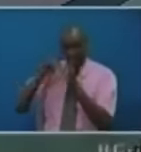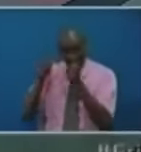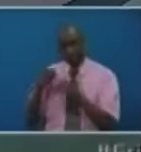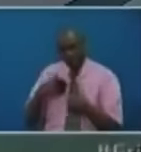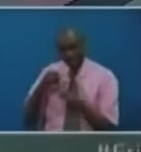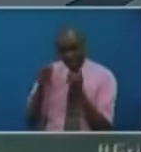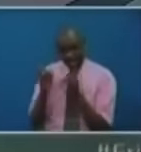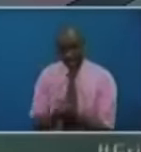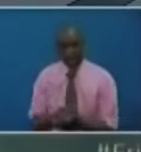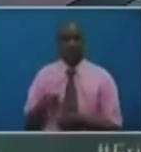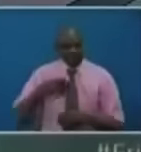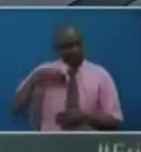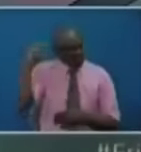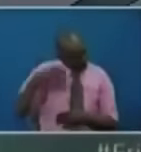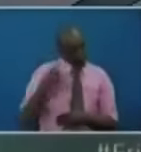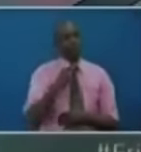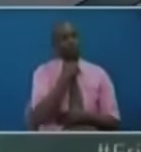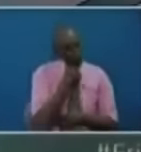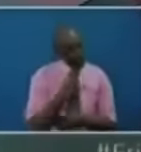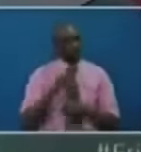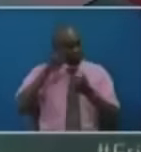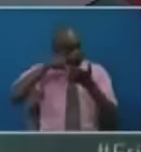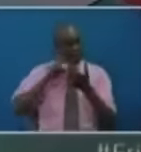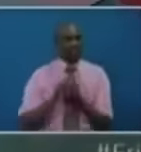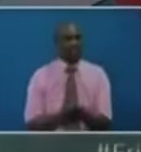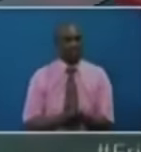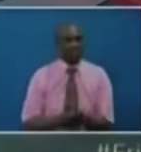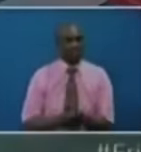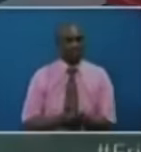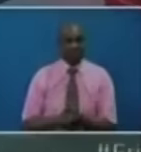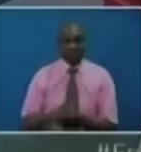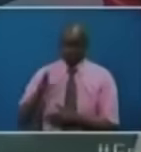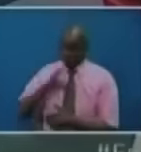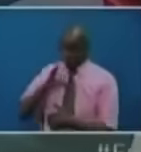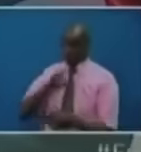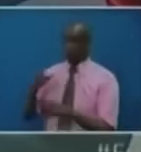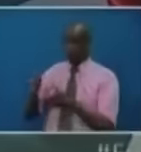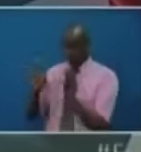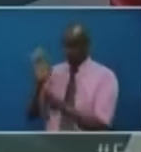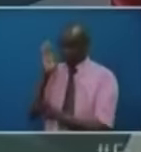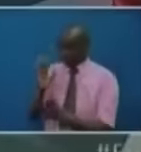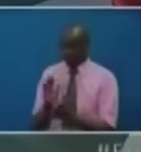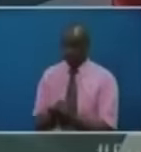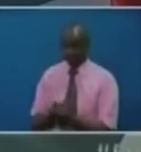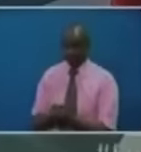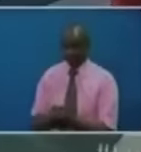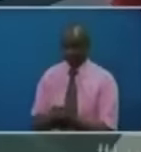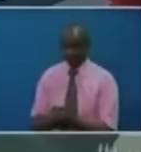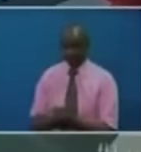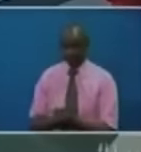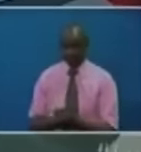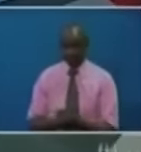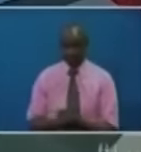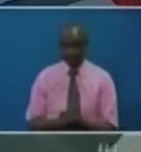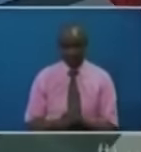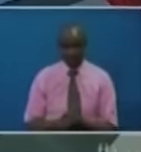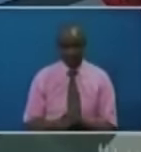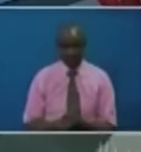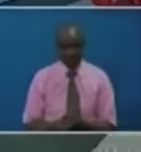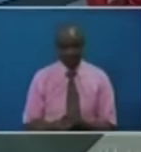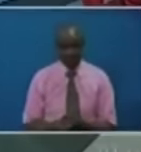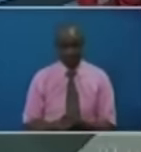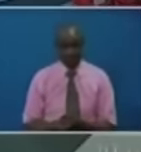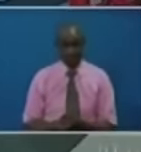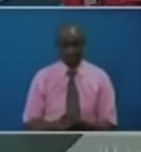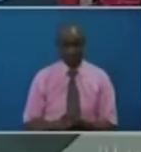I've never done reading the news. I've always wanted to read the news. You've always wanted to read the news. Yeah. Okay, fine. And here's your opportunity. Yeah. So, and don't start na